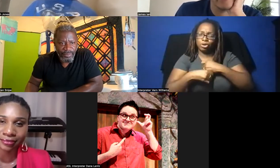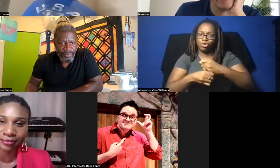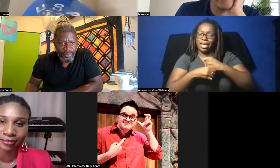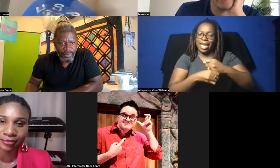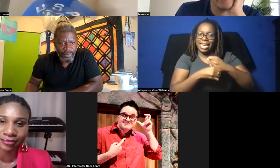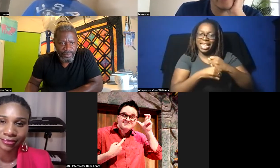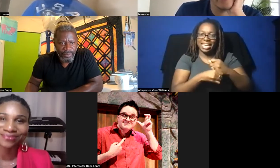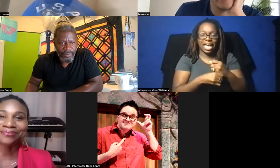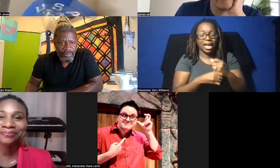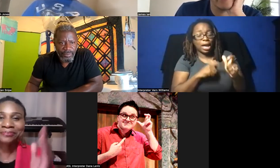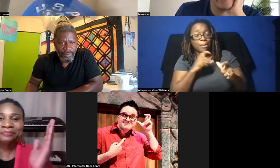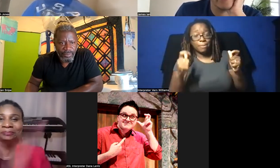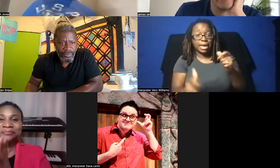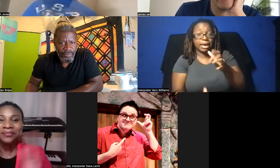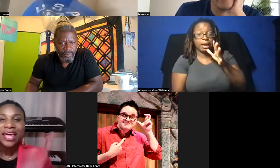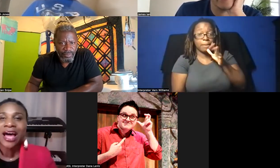Mama Thornton.